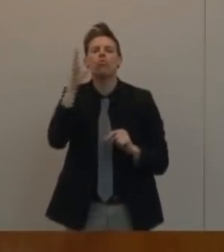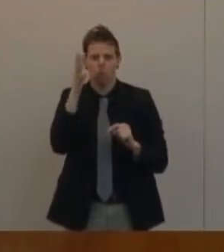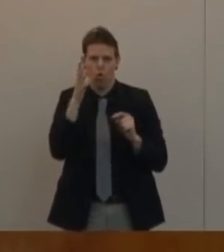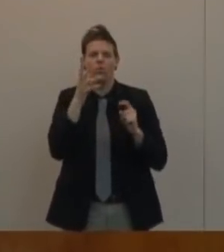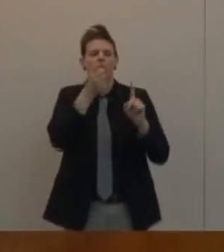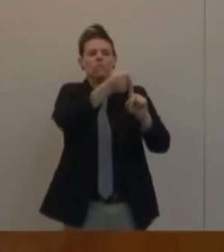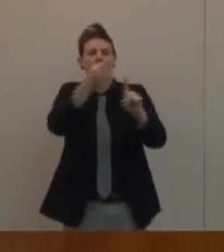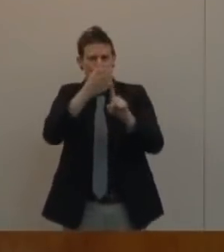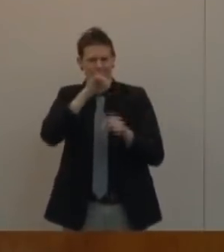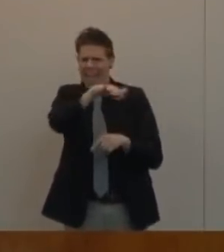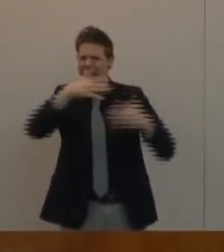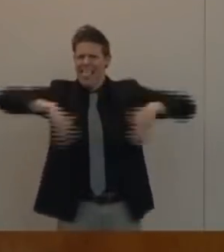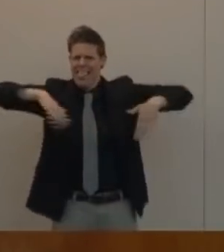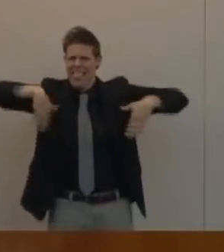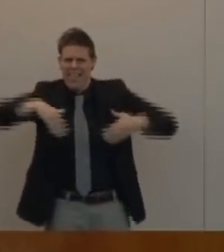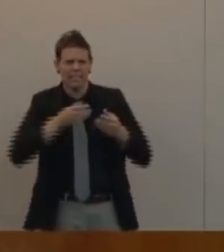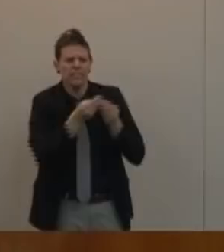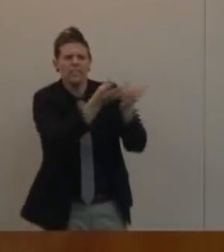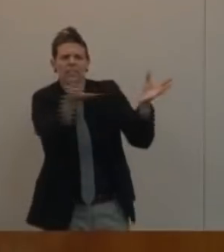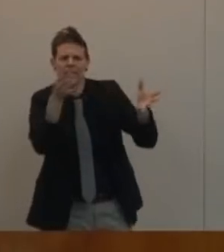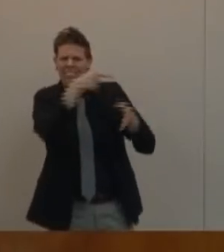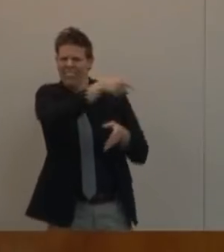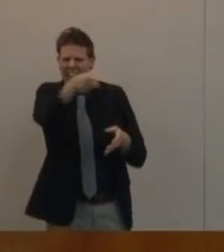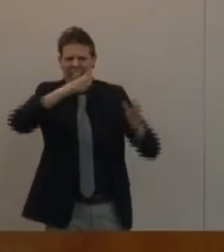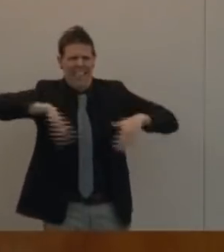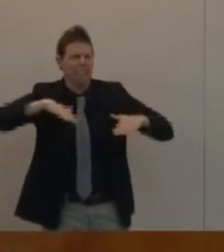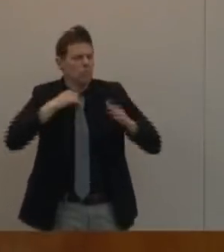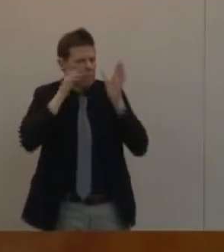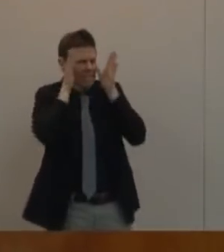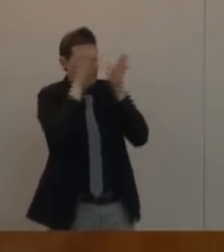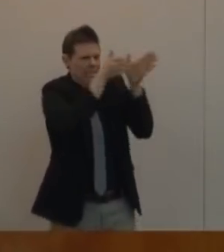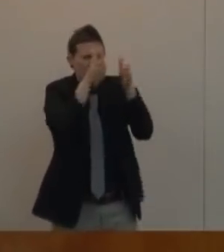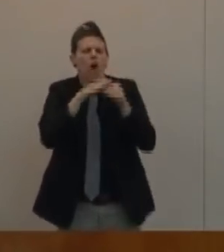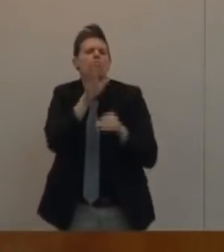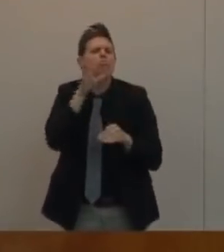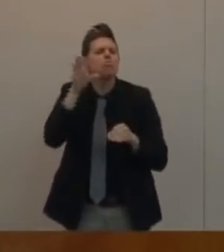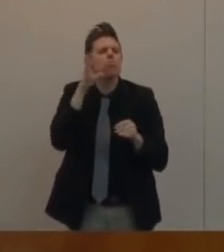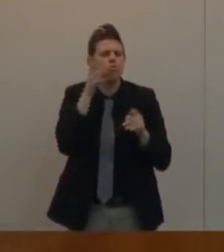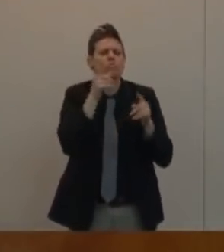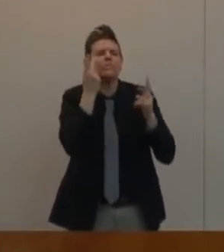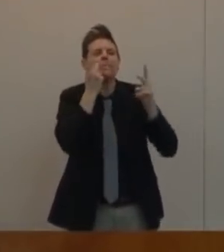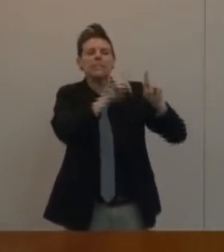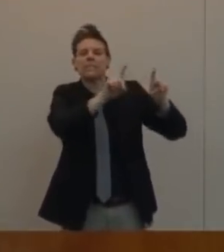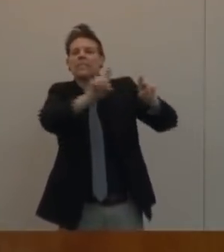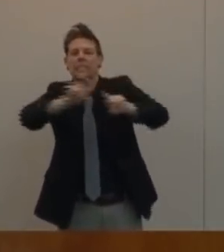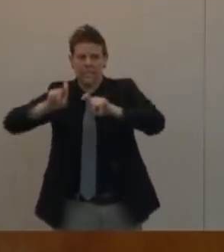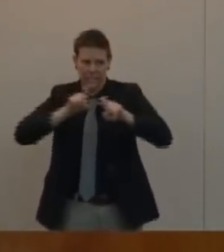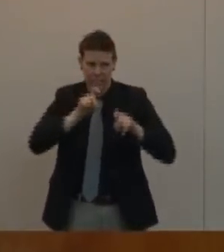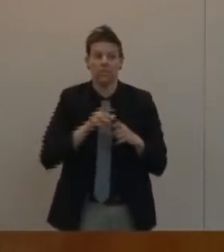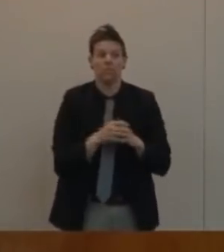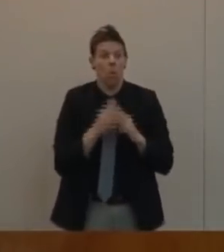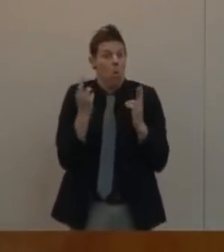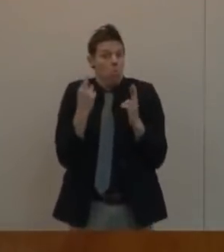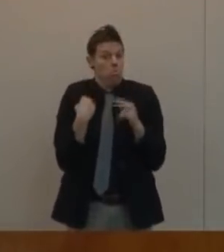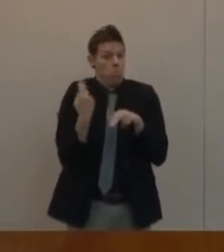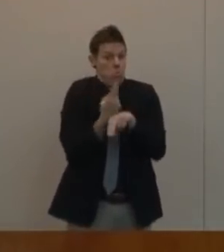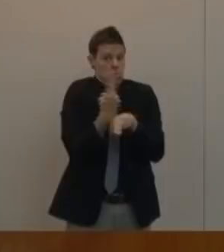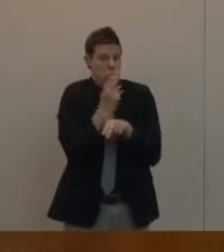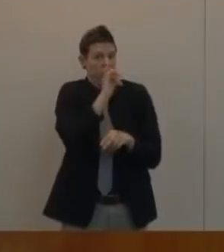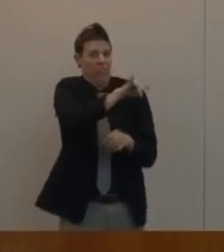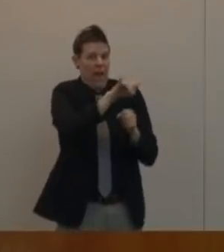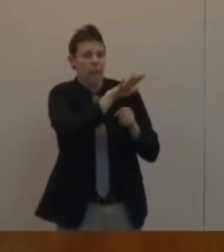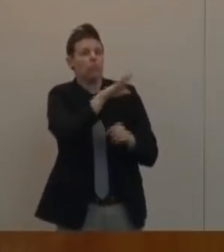to operate them. So we have a very limited ability at this point to deploy them, but we will deploy them